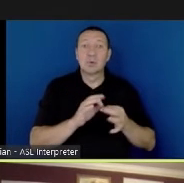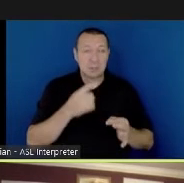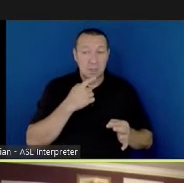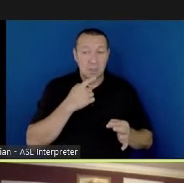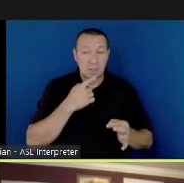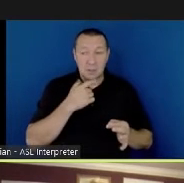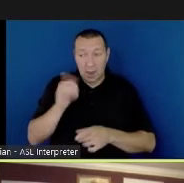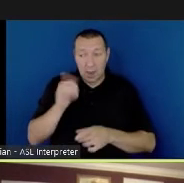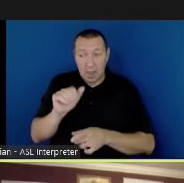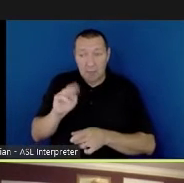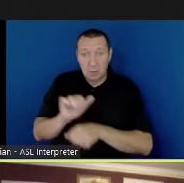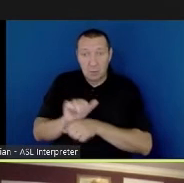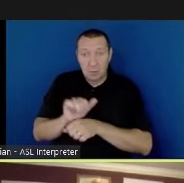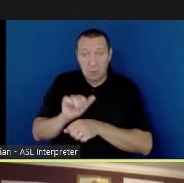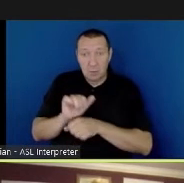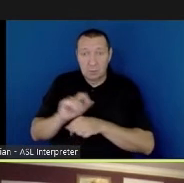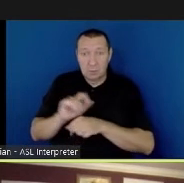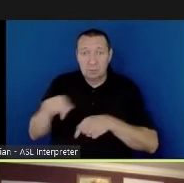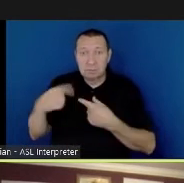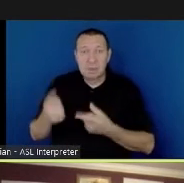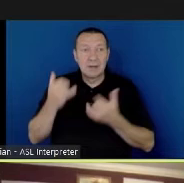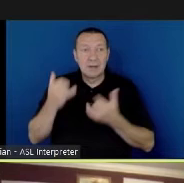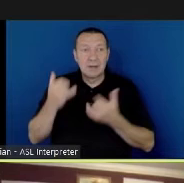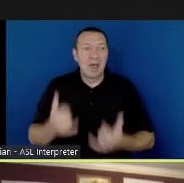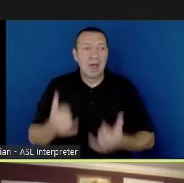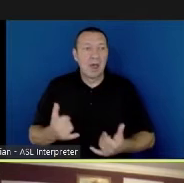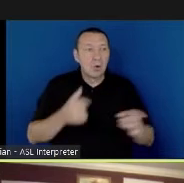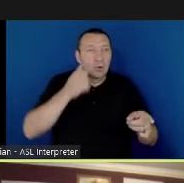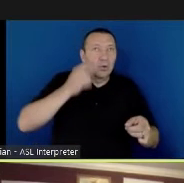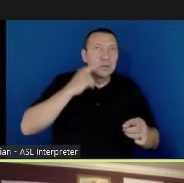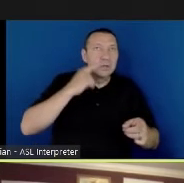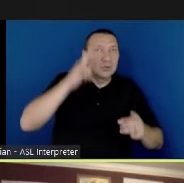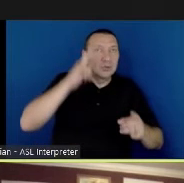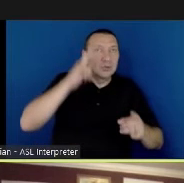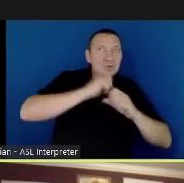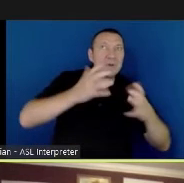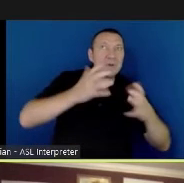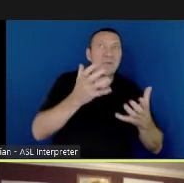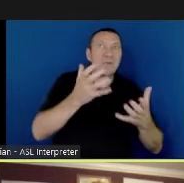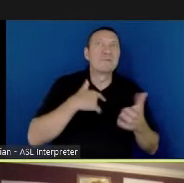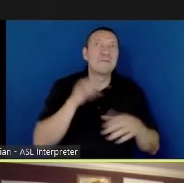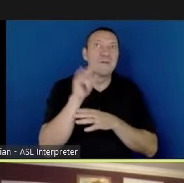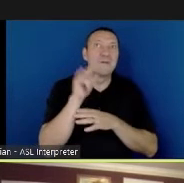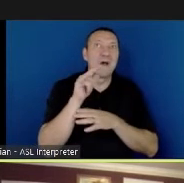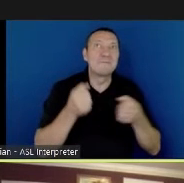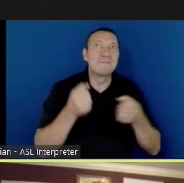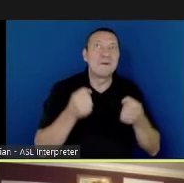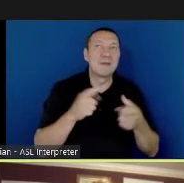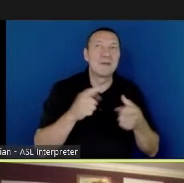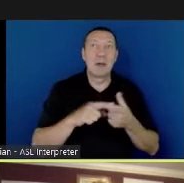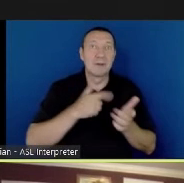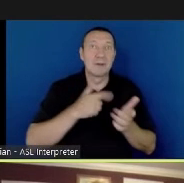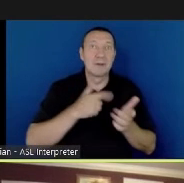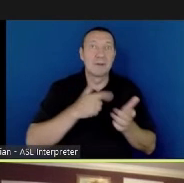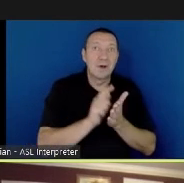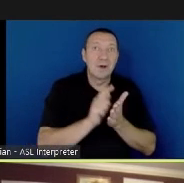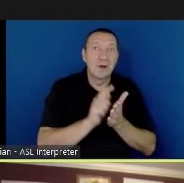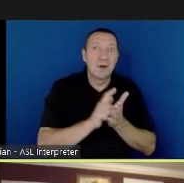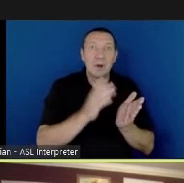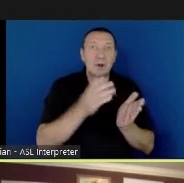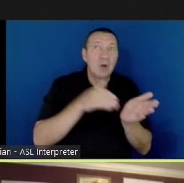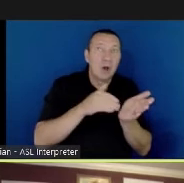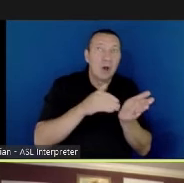quote, "Girls dream of becoming pilots, doctors, and lawyers. And they are supported because more people